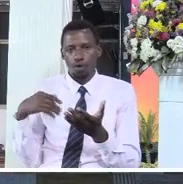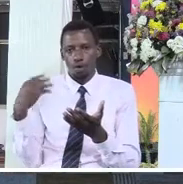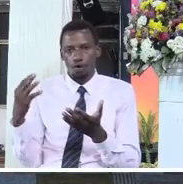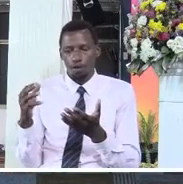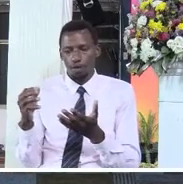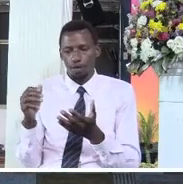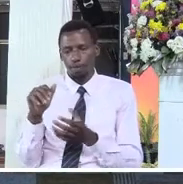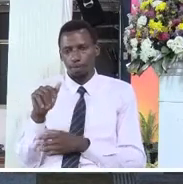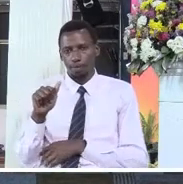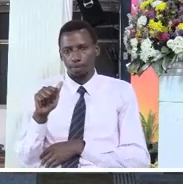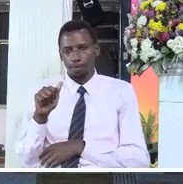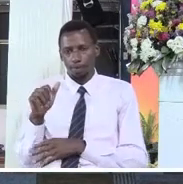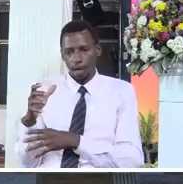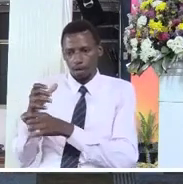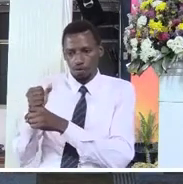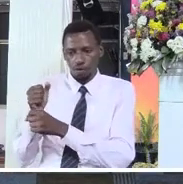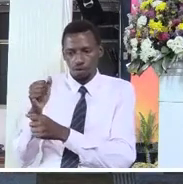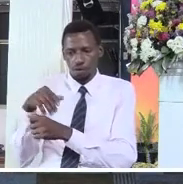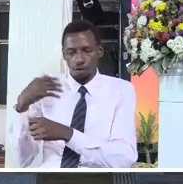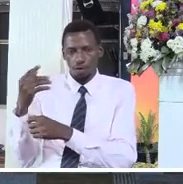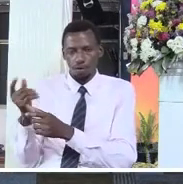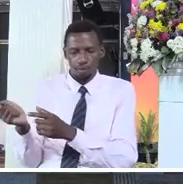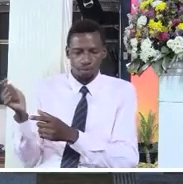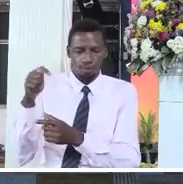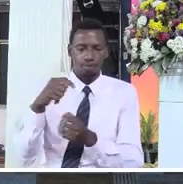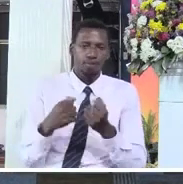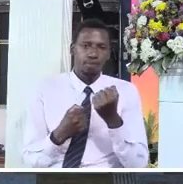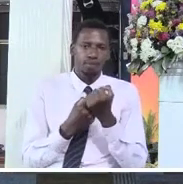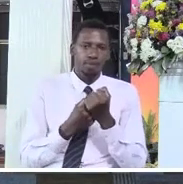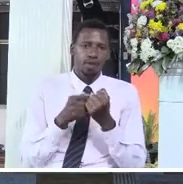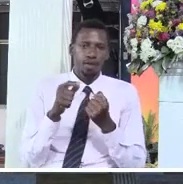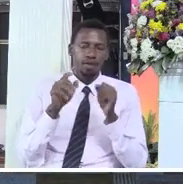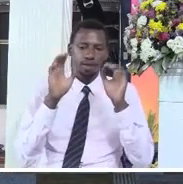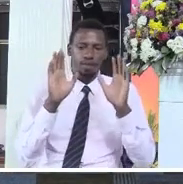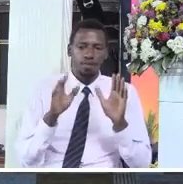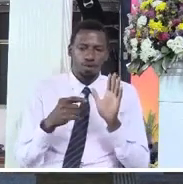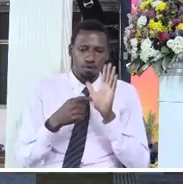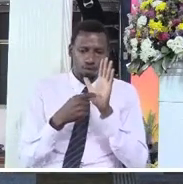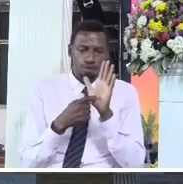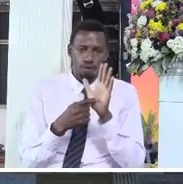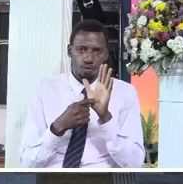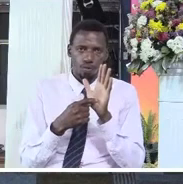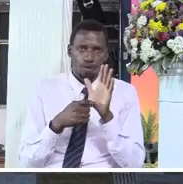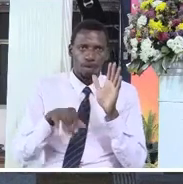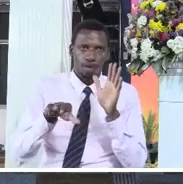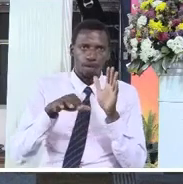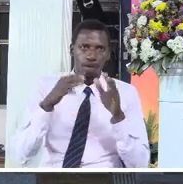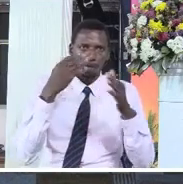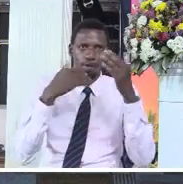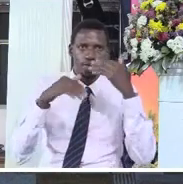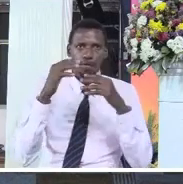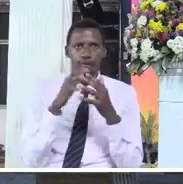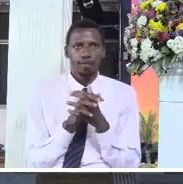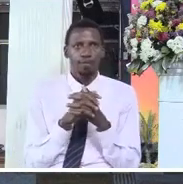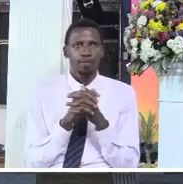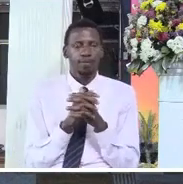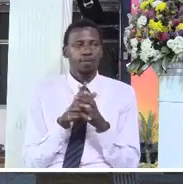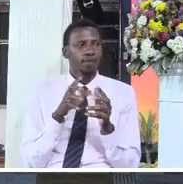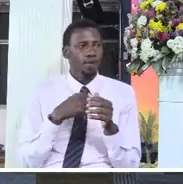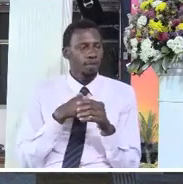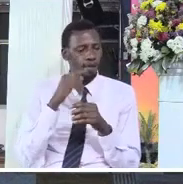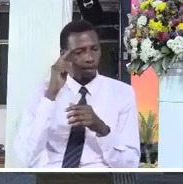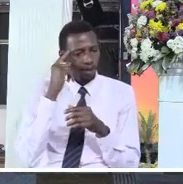So that is one thing that is needful to point in as far as the campuses is concerned. I think that